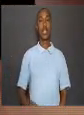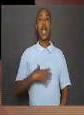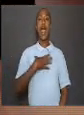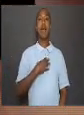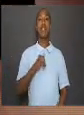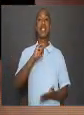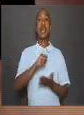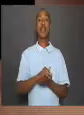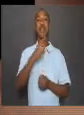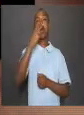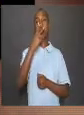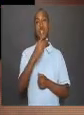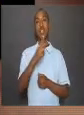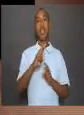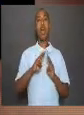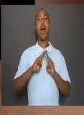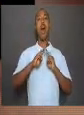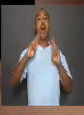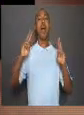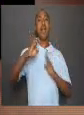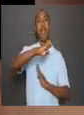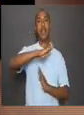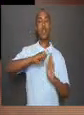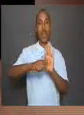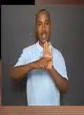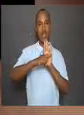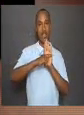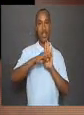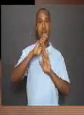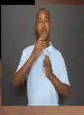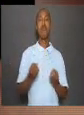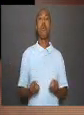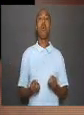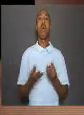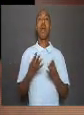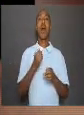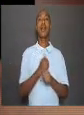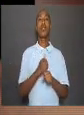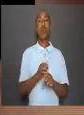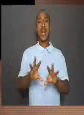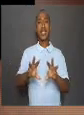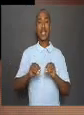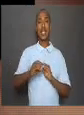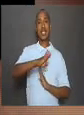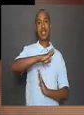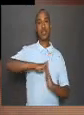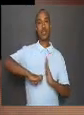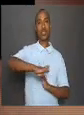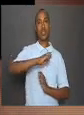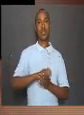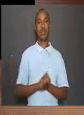Elements that possess a high electronegativity are more apt to attract